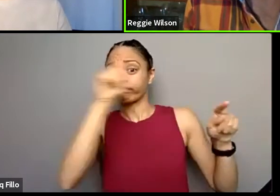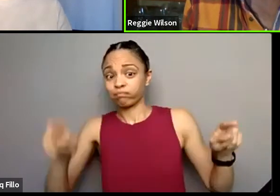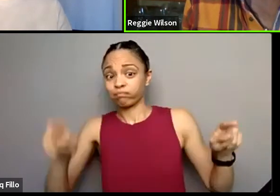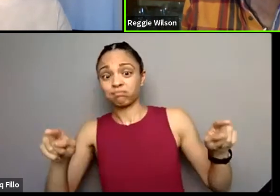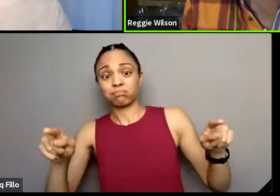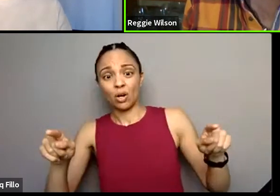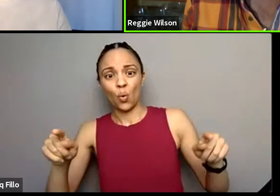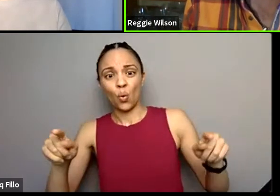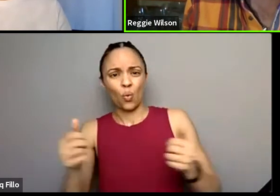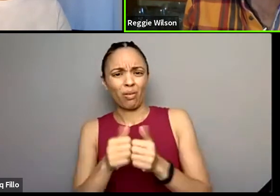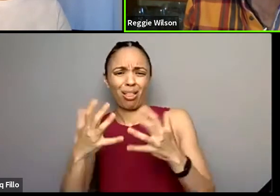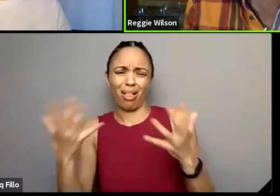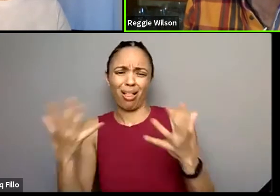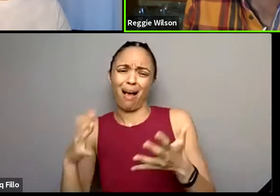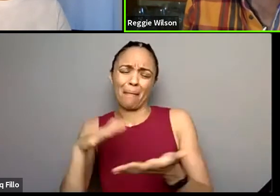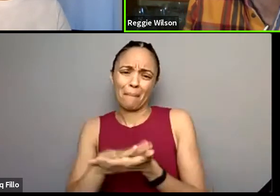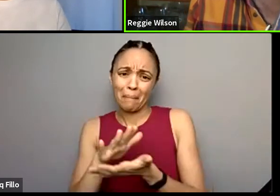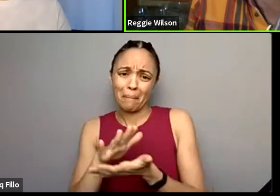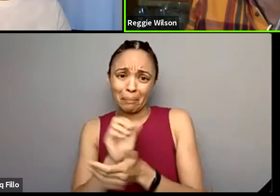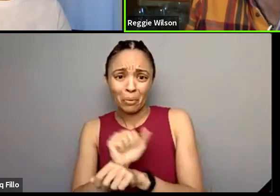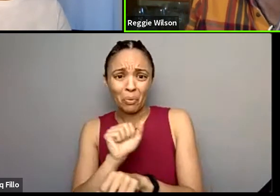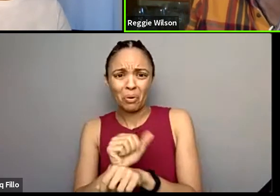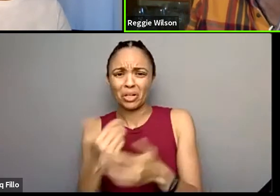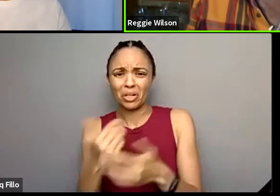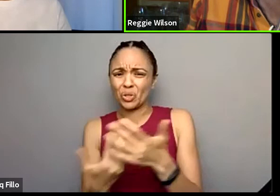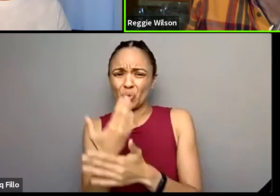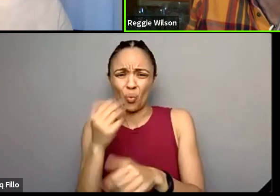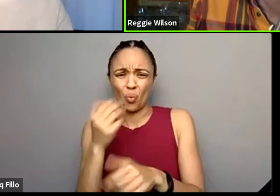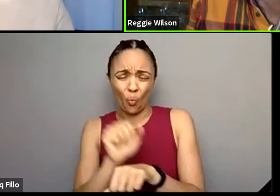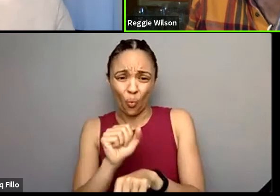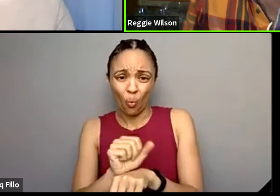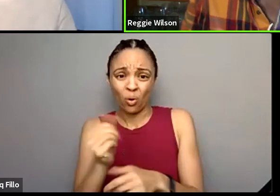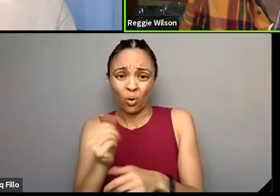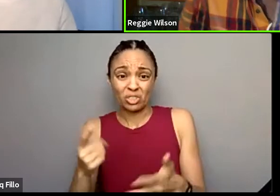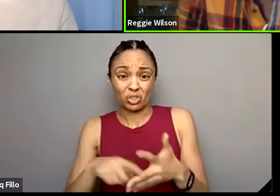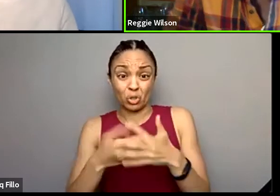basis. And I just smiled and said, oh, thank you.